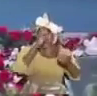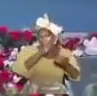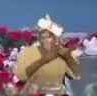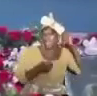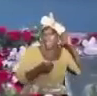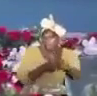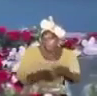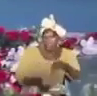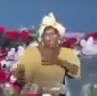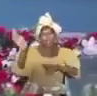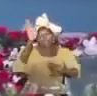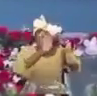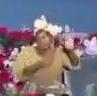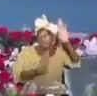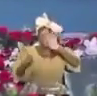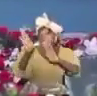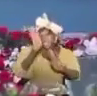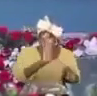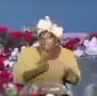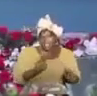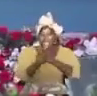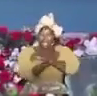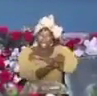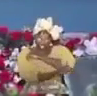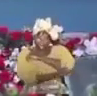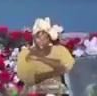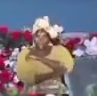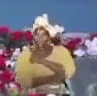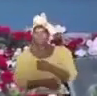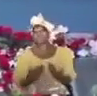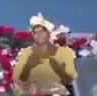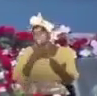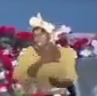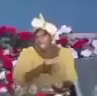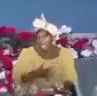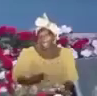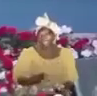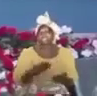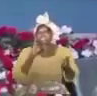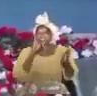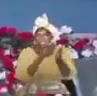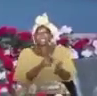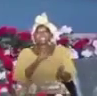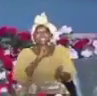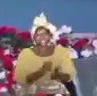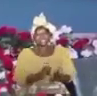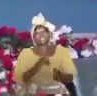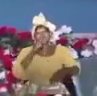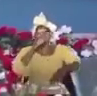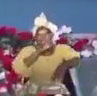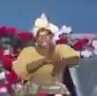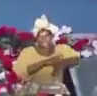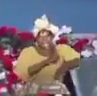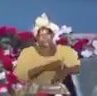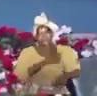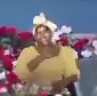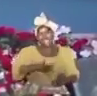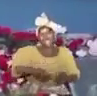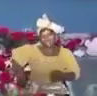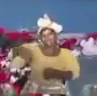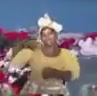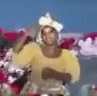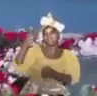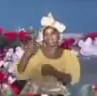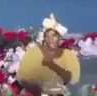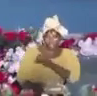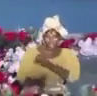calamities that he met somewhere in his life, it was just a page in his life that at the end of Abraham's life,